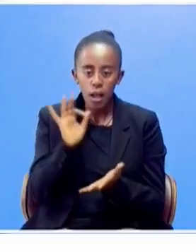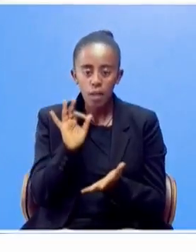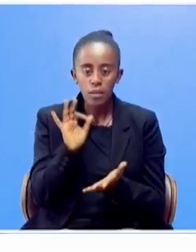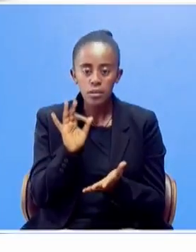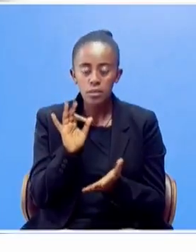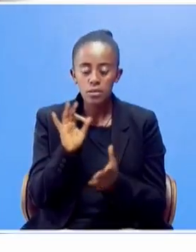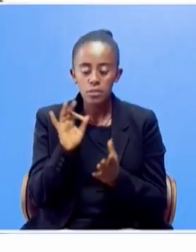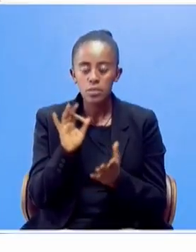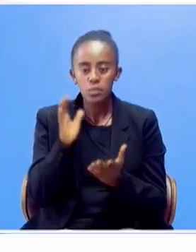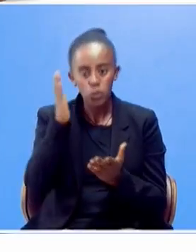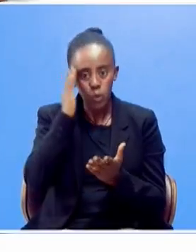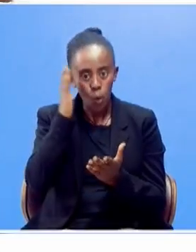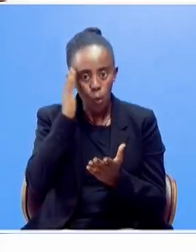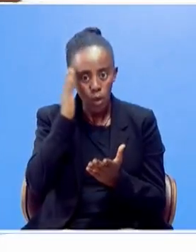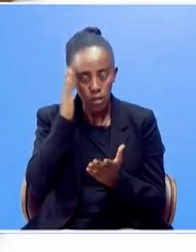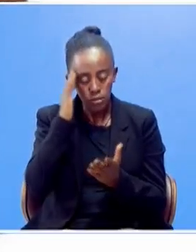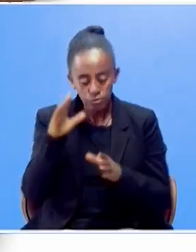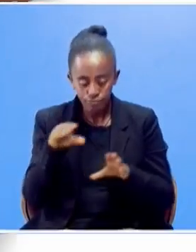knowledge